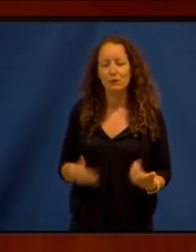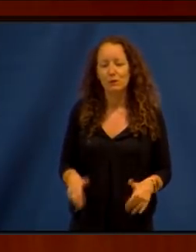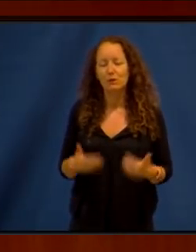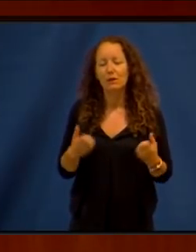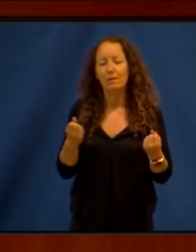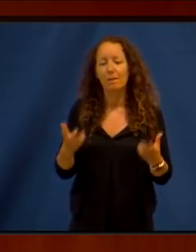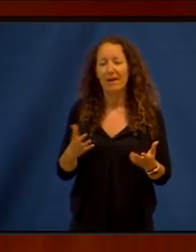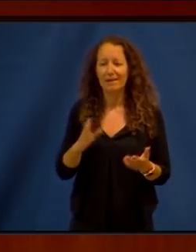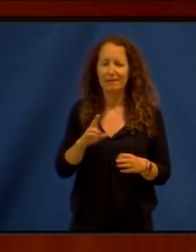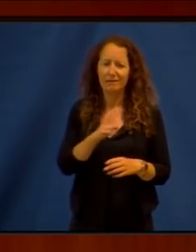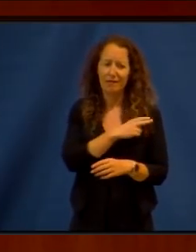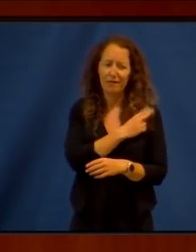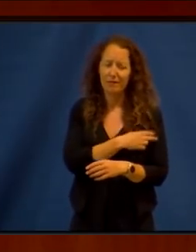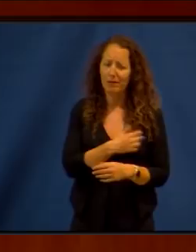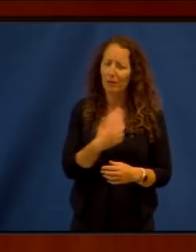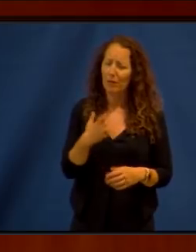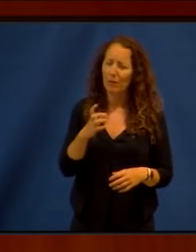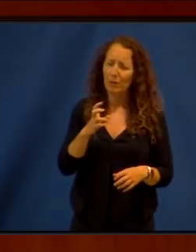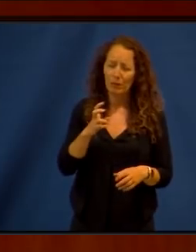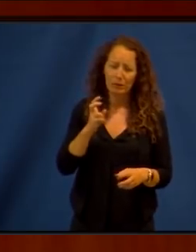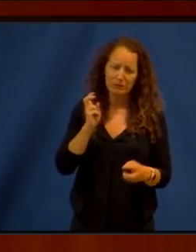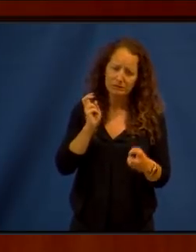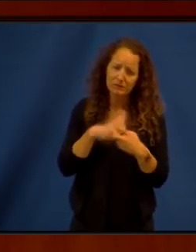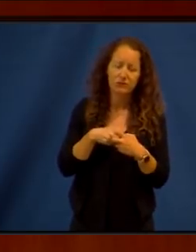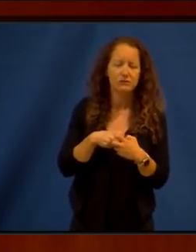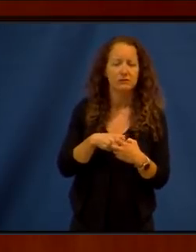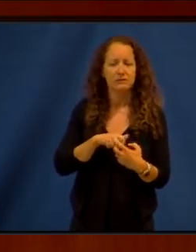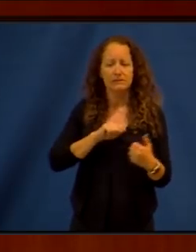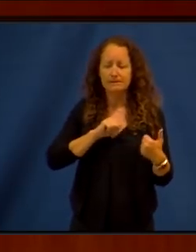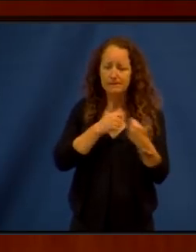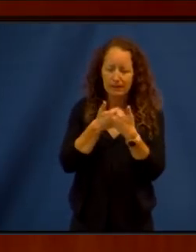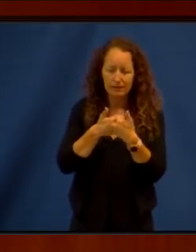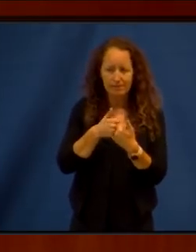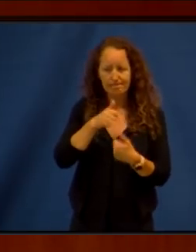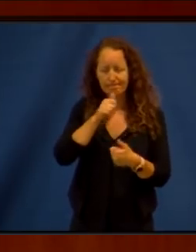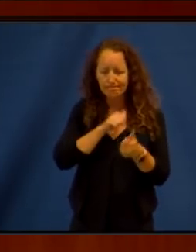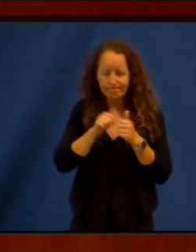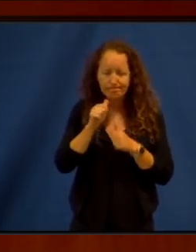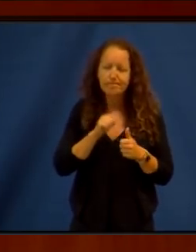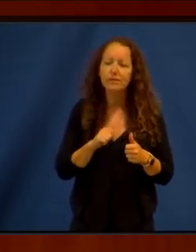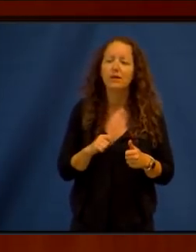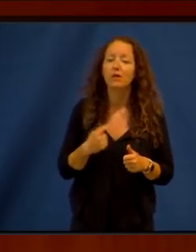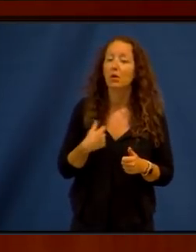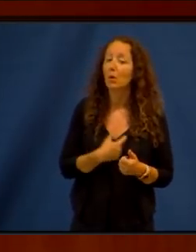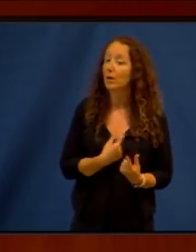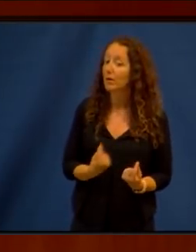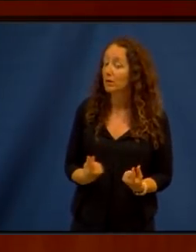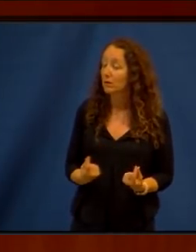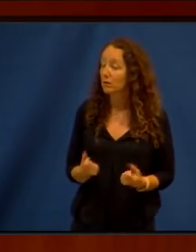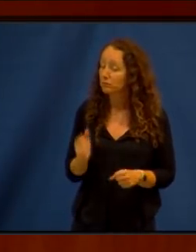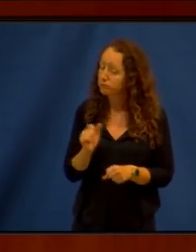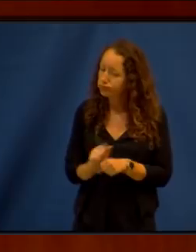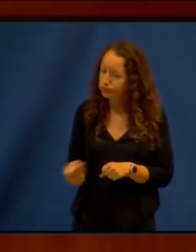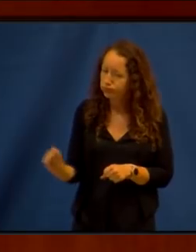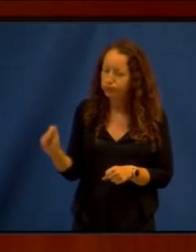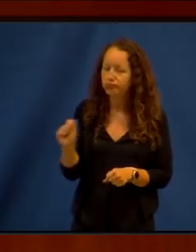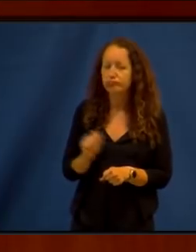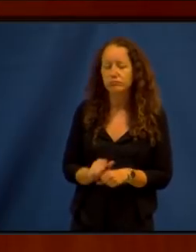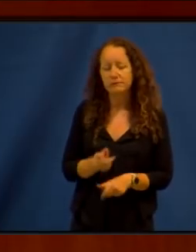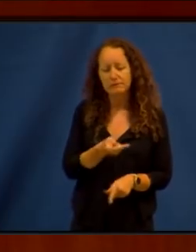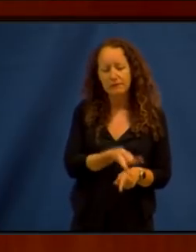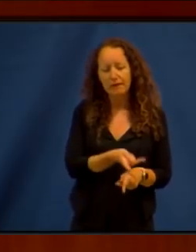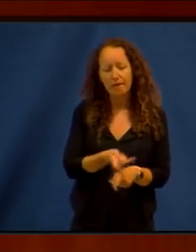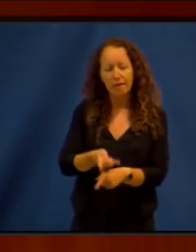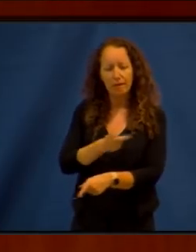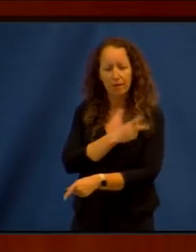of facilities, and a big challenge for us has been to make sure that we are working diligently to take care of our patients,